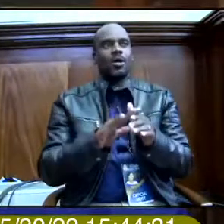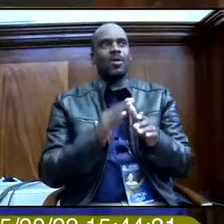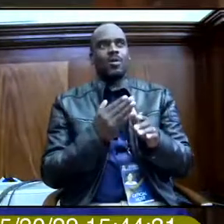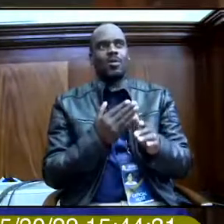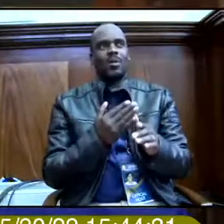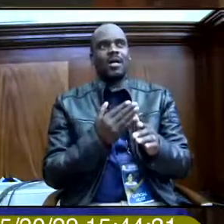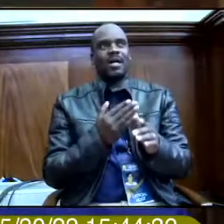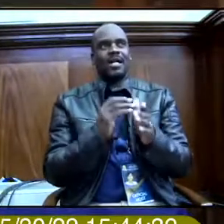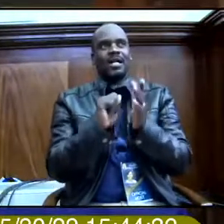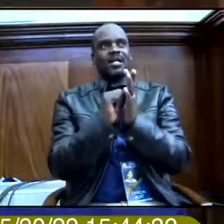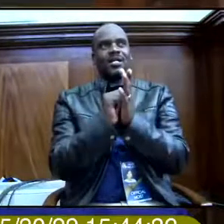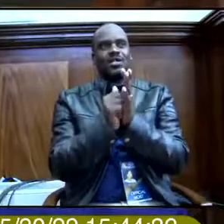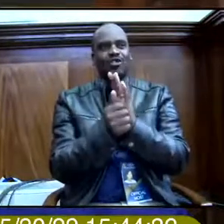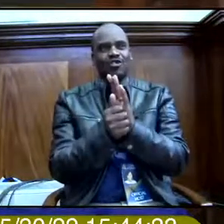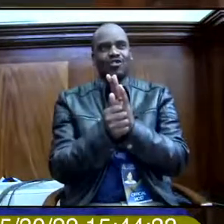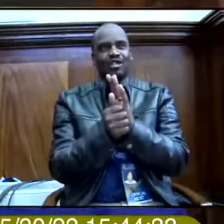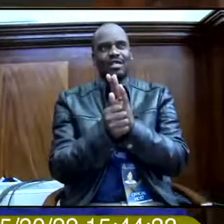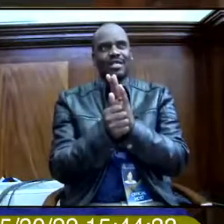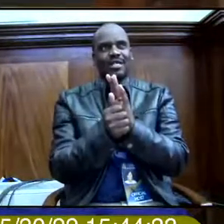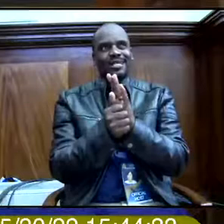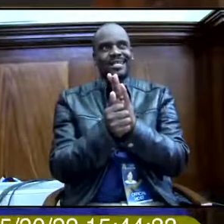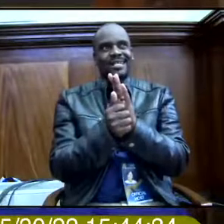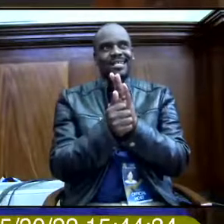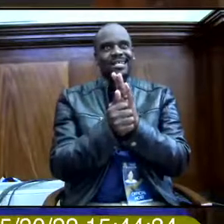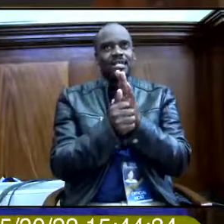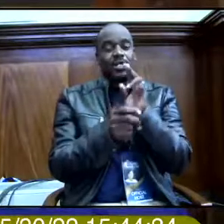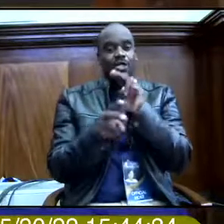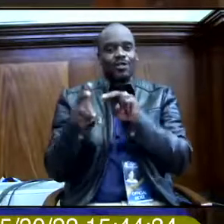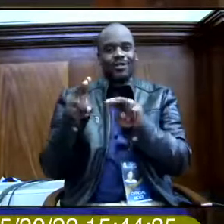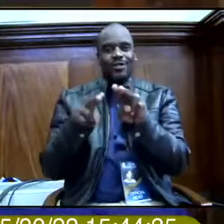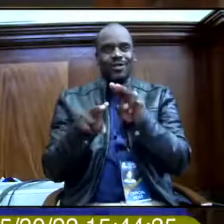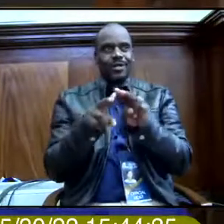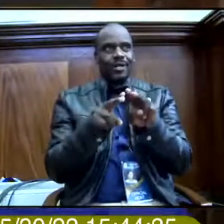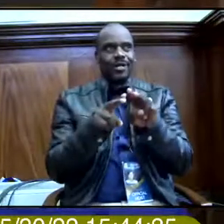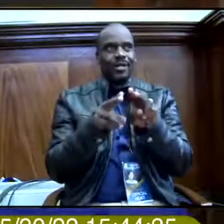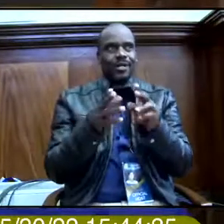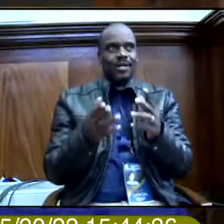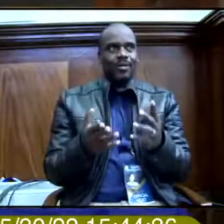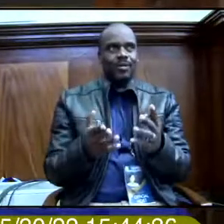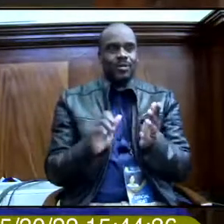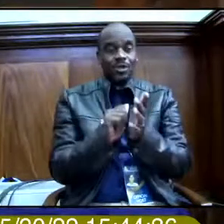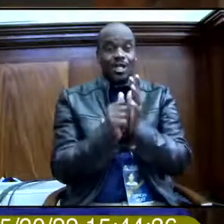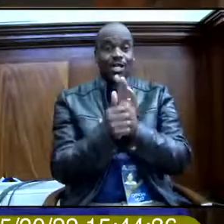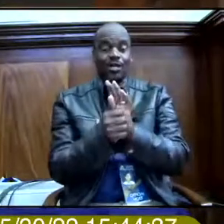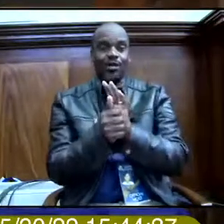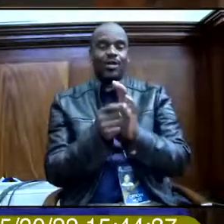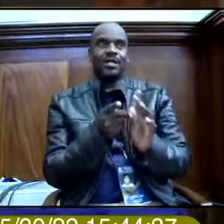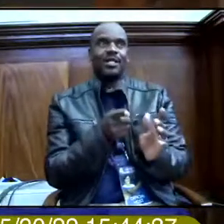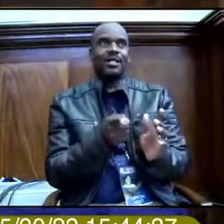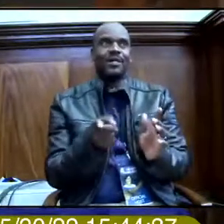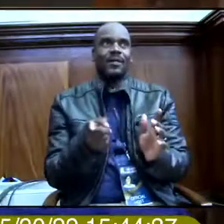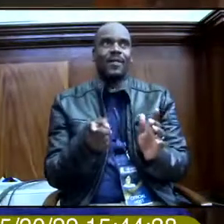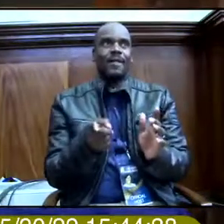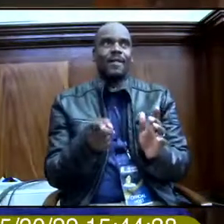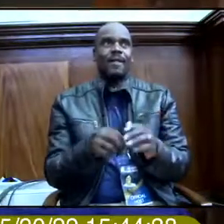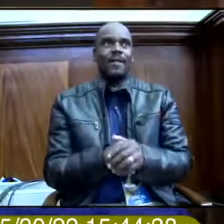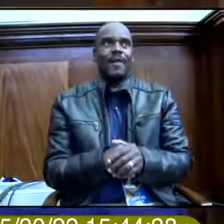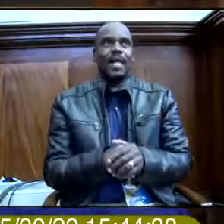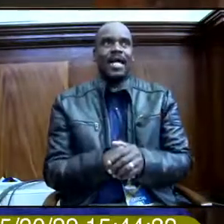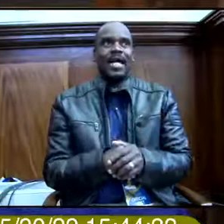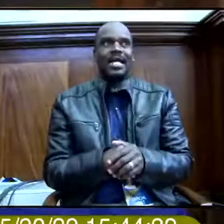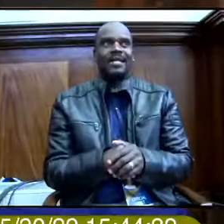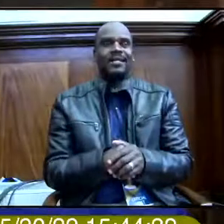security guards or security officers are the members of the town it is